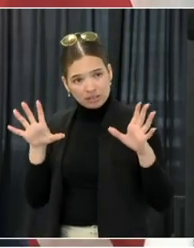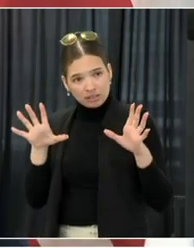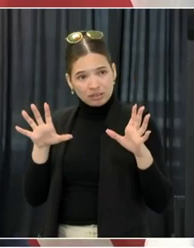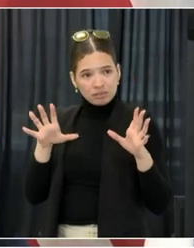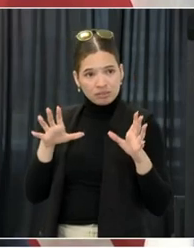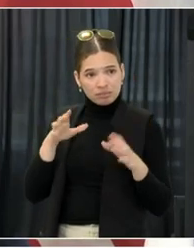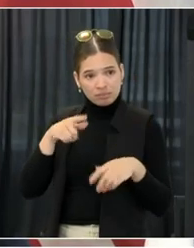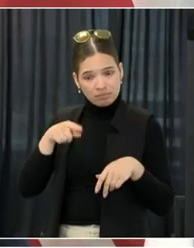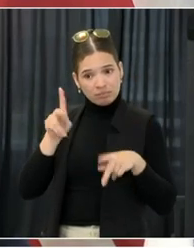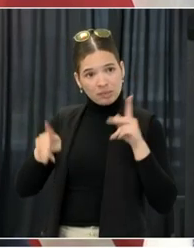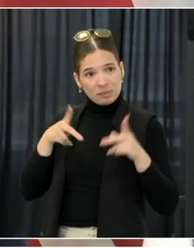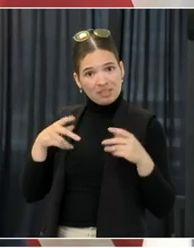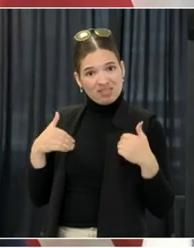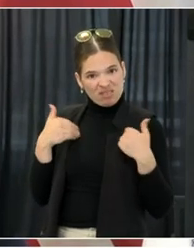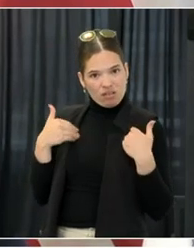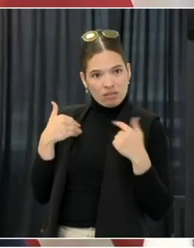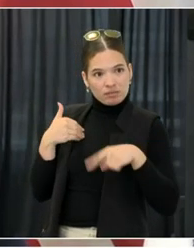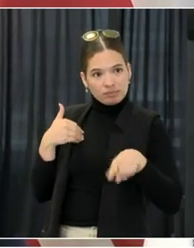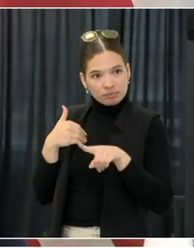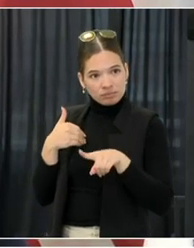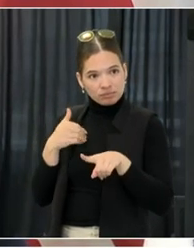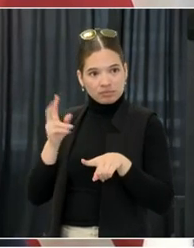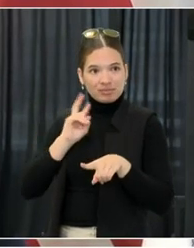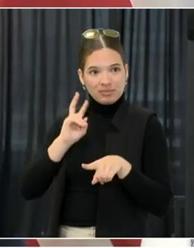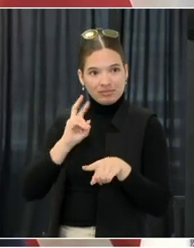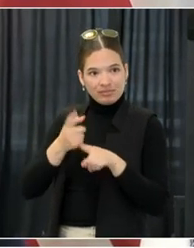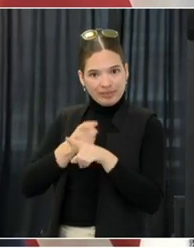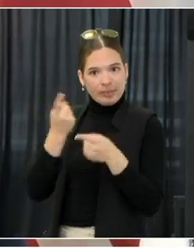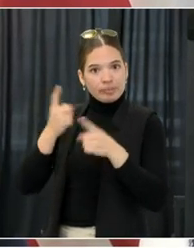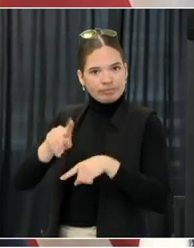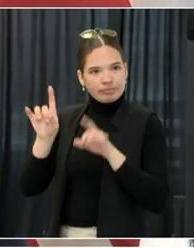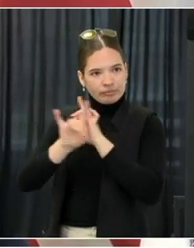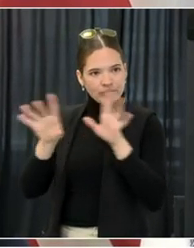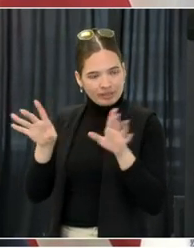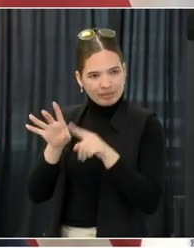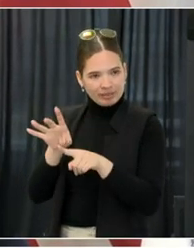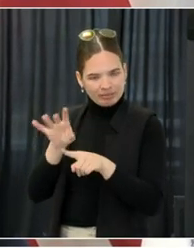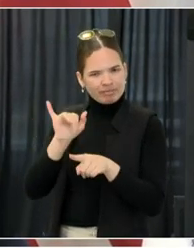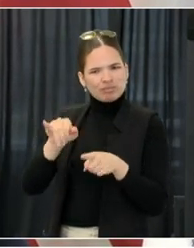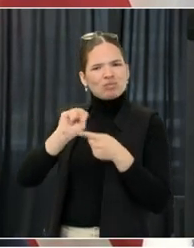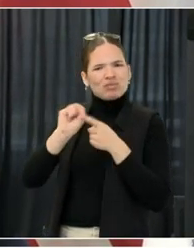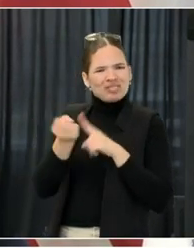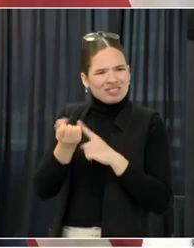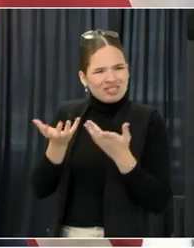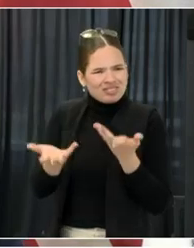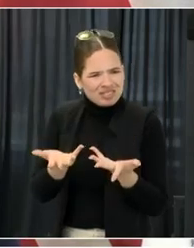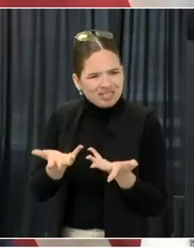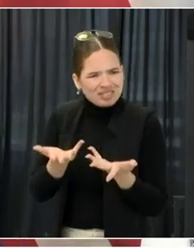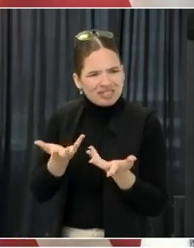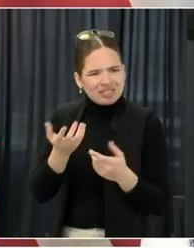there anything the chief or you could tell us about Karan Blake and the investigation into that shooting?